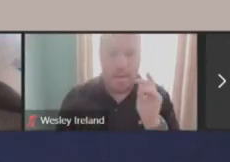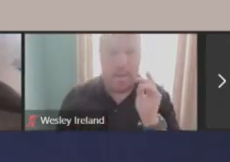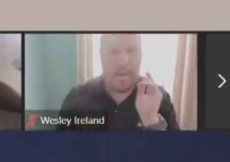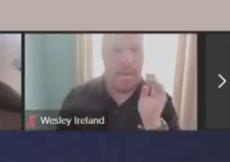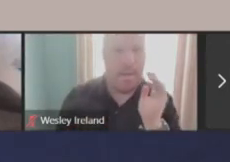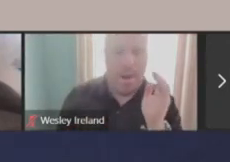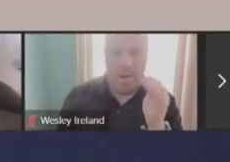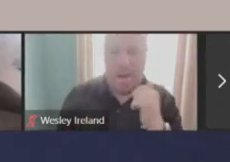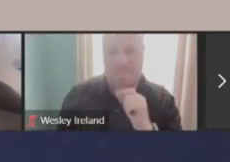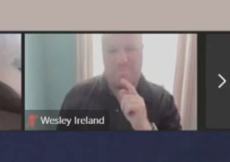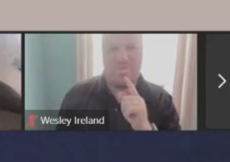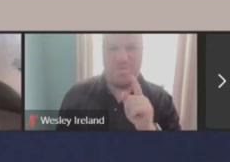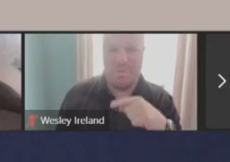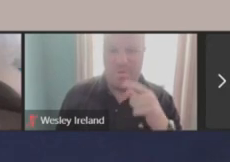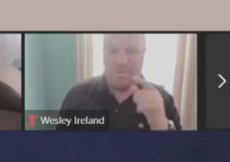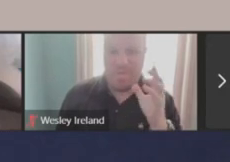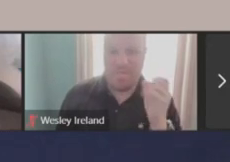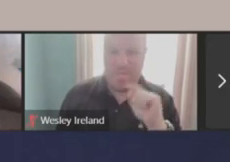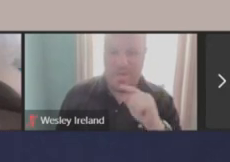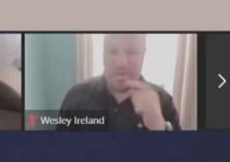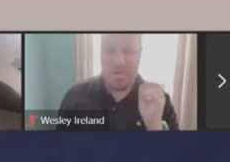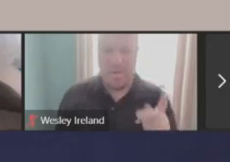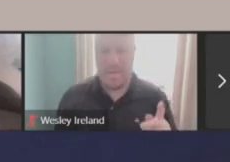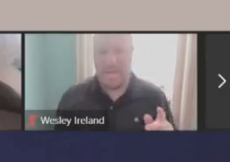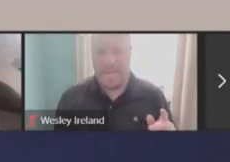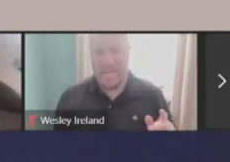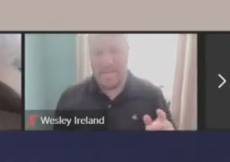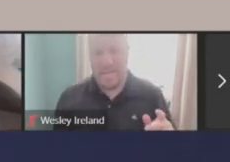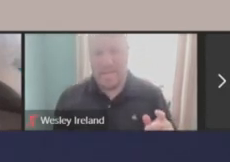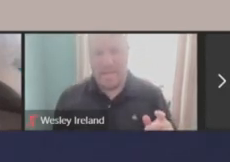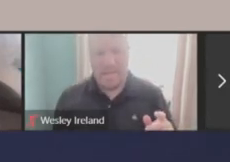I'm just wanted to begin here.